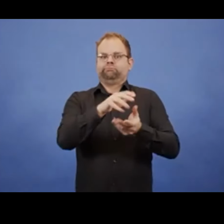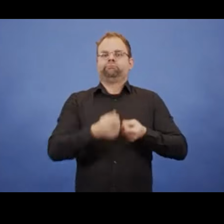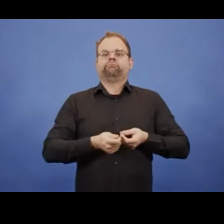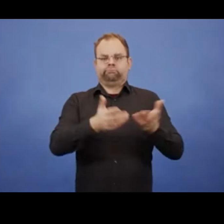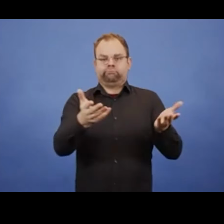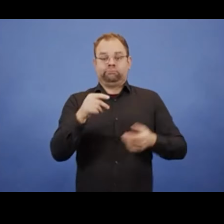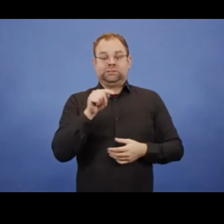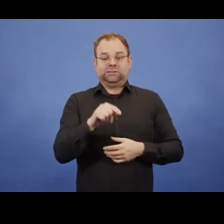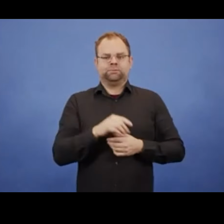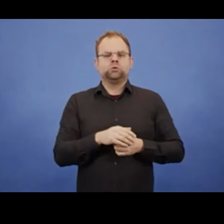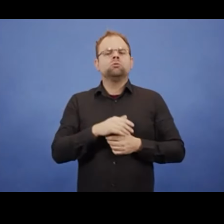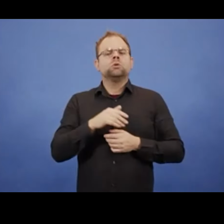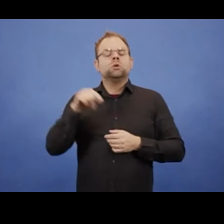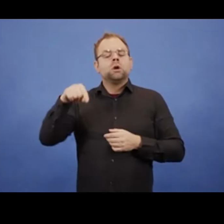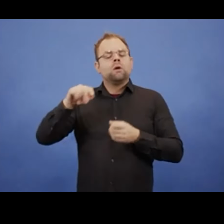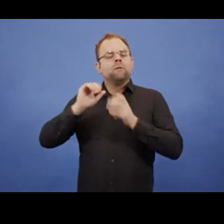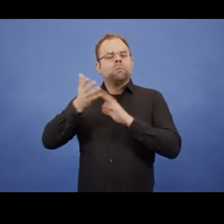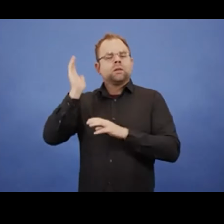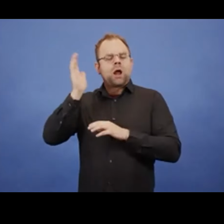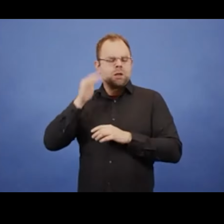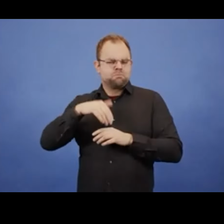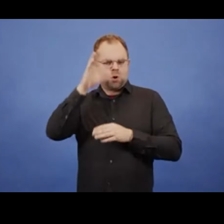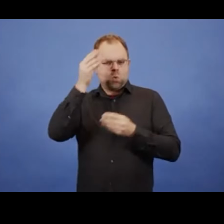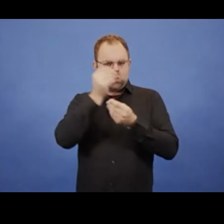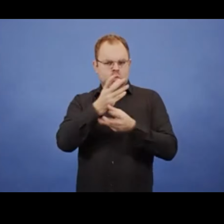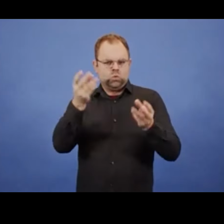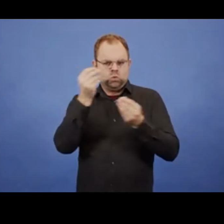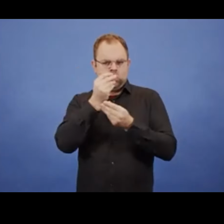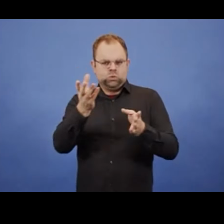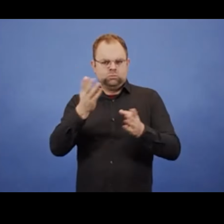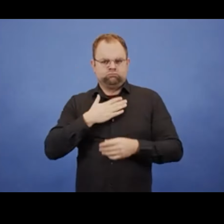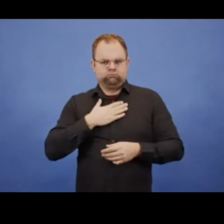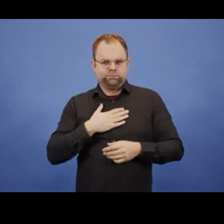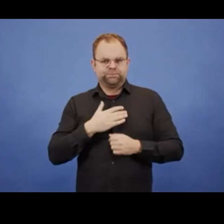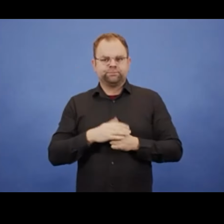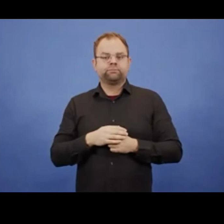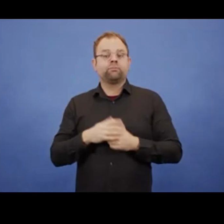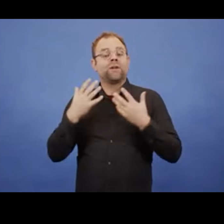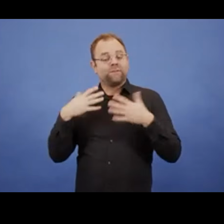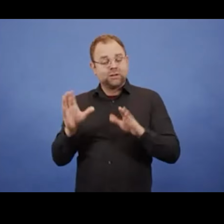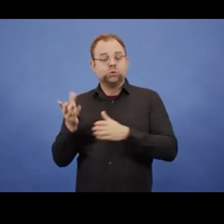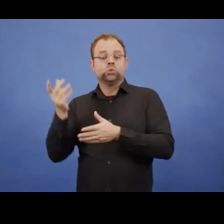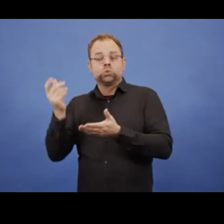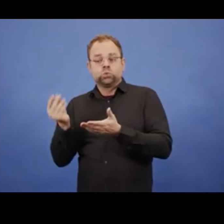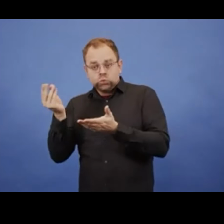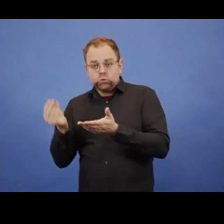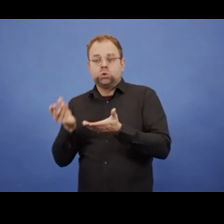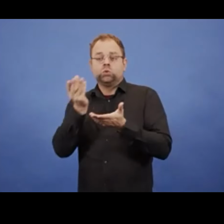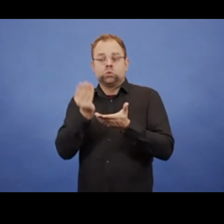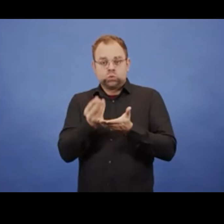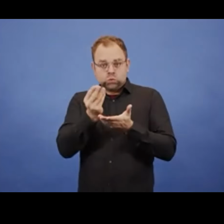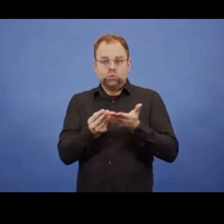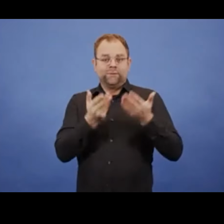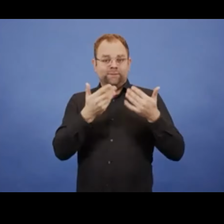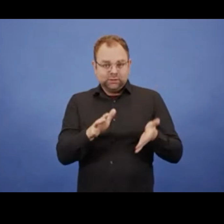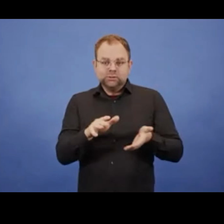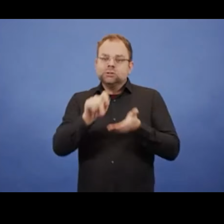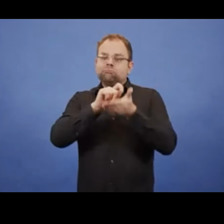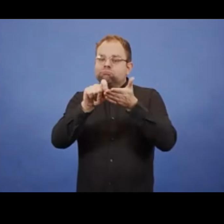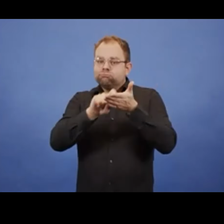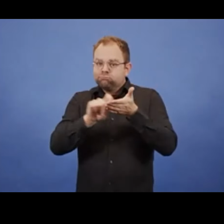discuss about the core mandate of UNHCR. In the next webinar, next week, taking the opportunity of